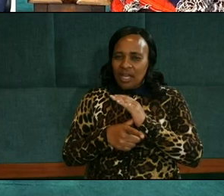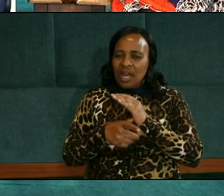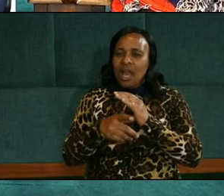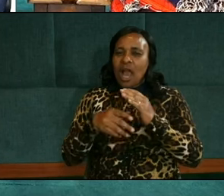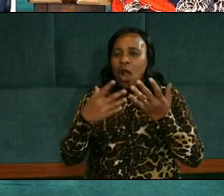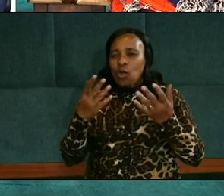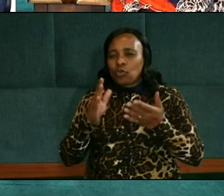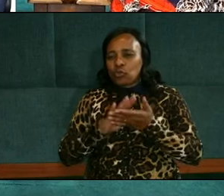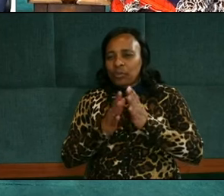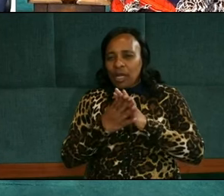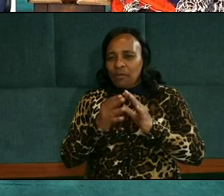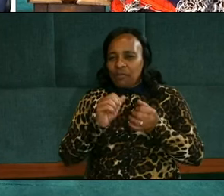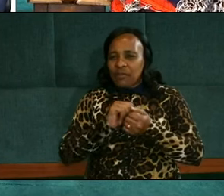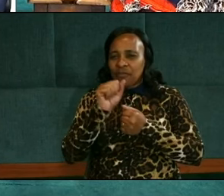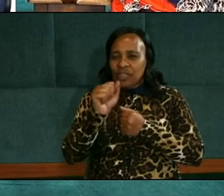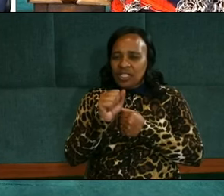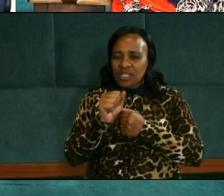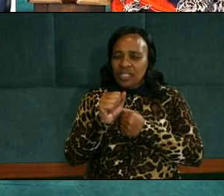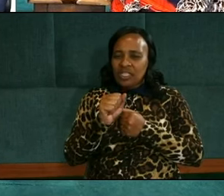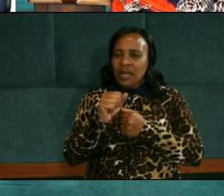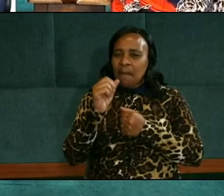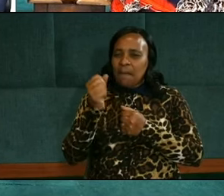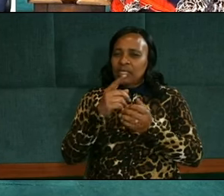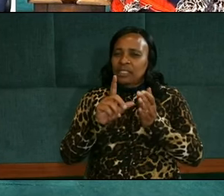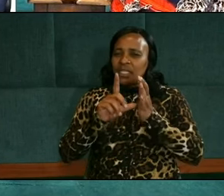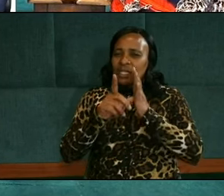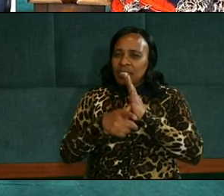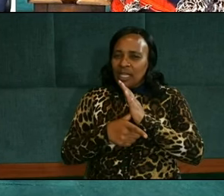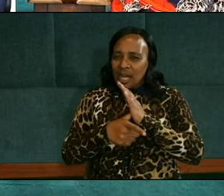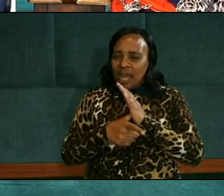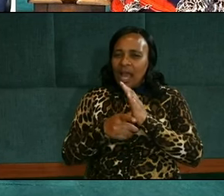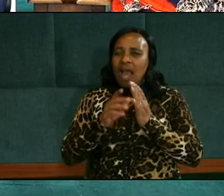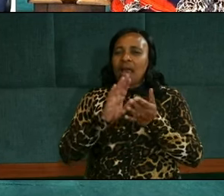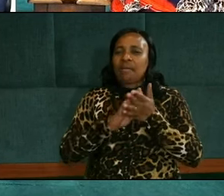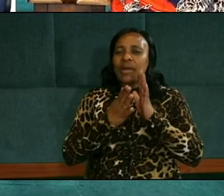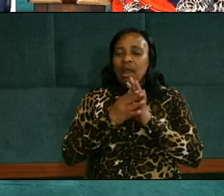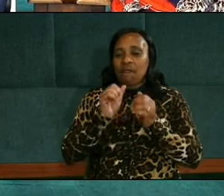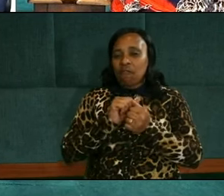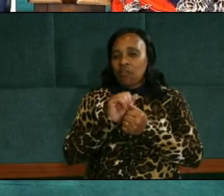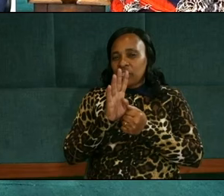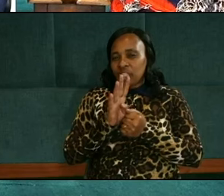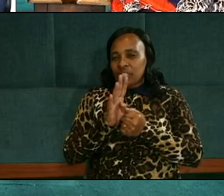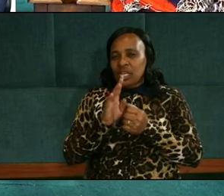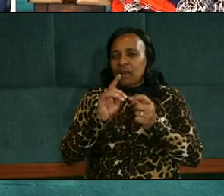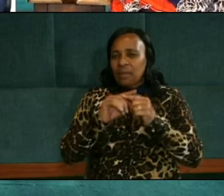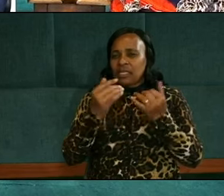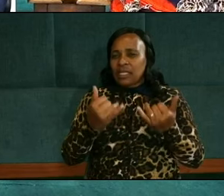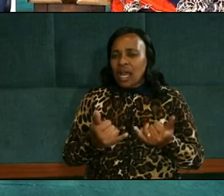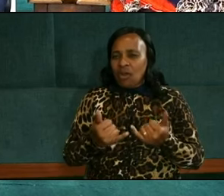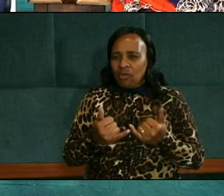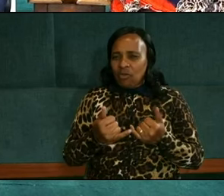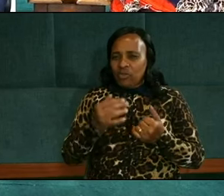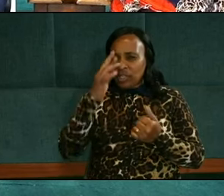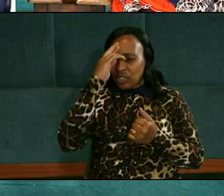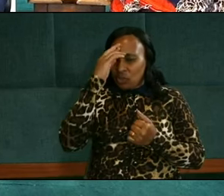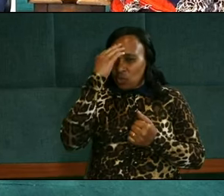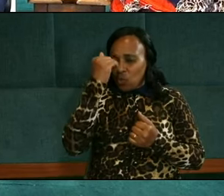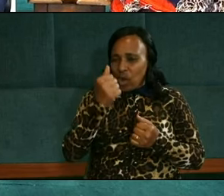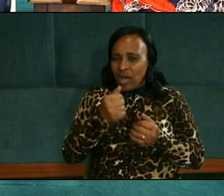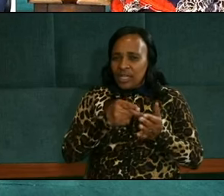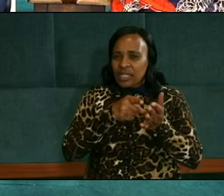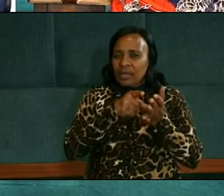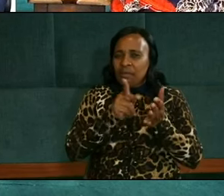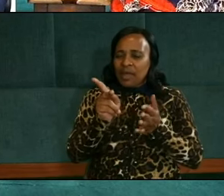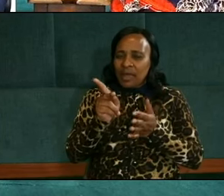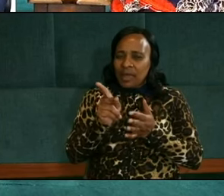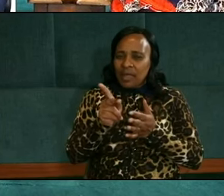15. And it's just months later, and the iPhone 14 is perfectly fine. The only reason why they're buying it is because they've